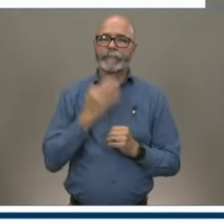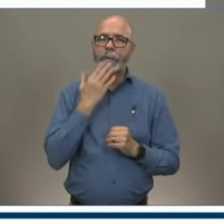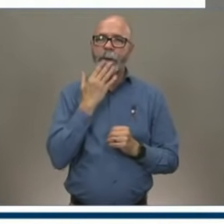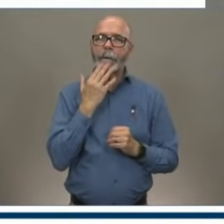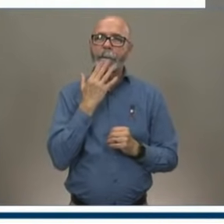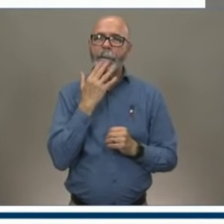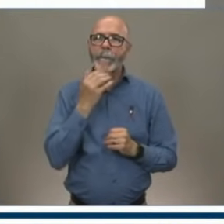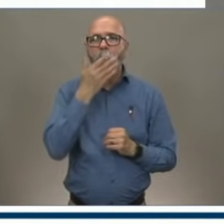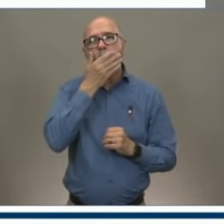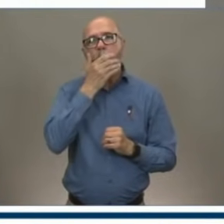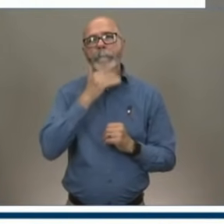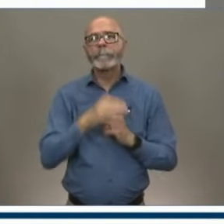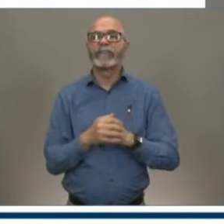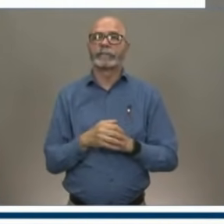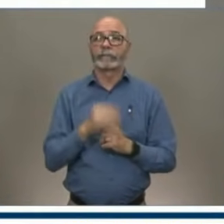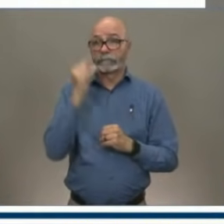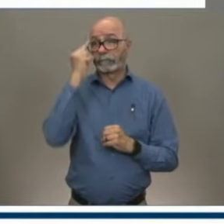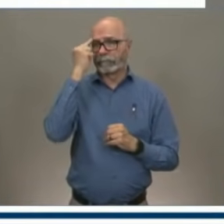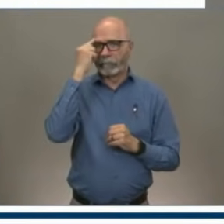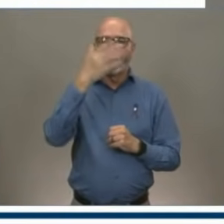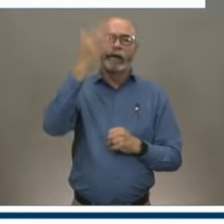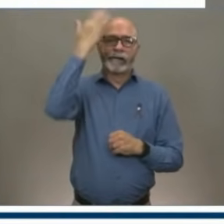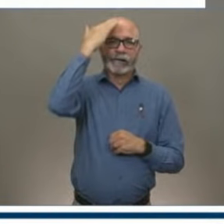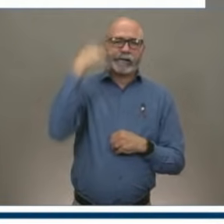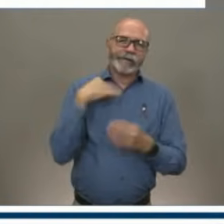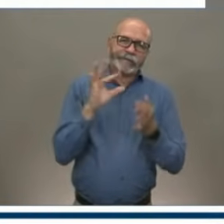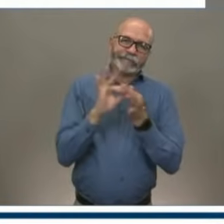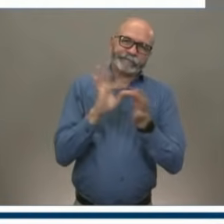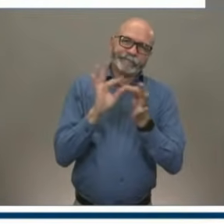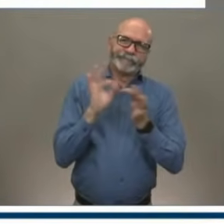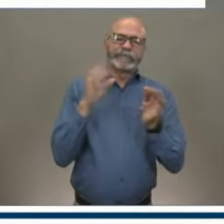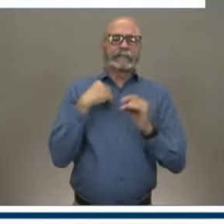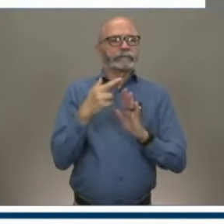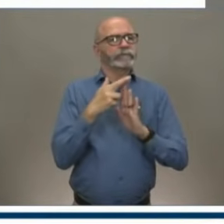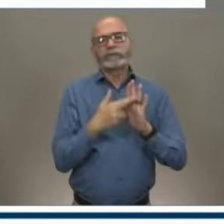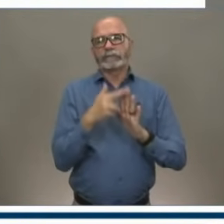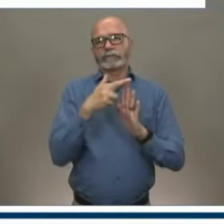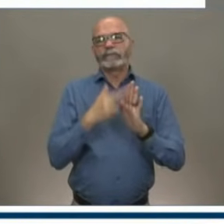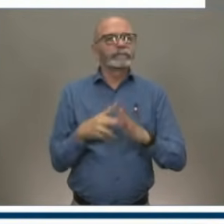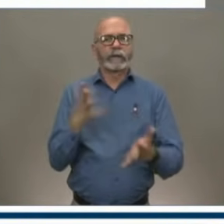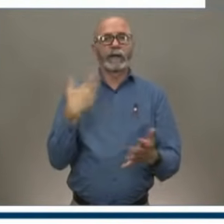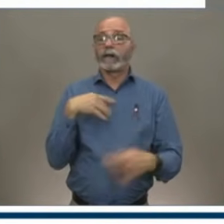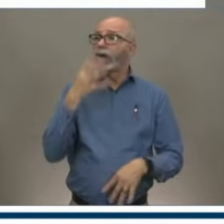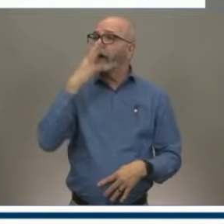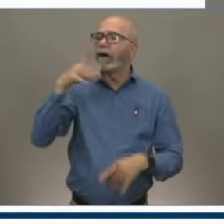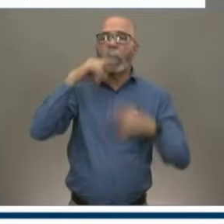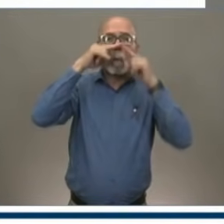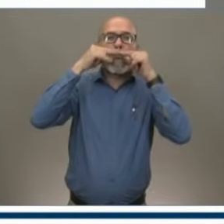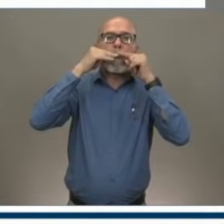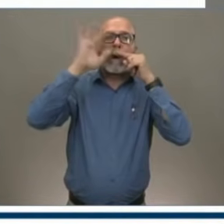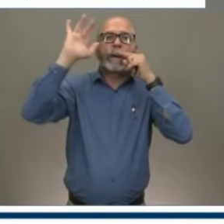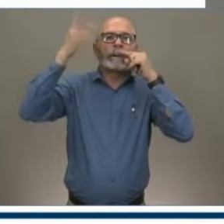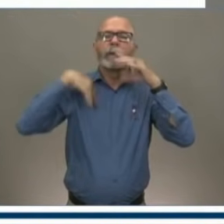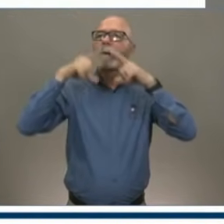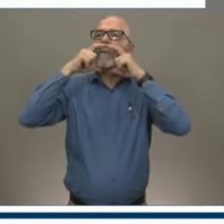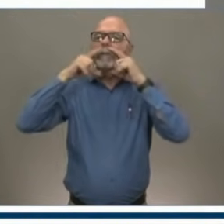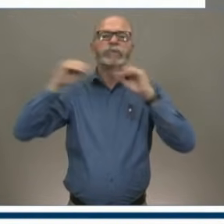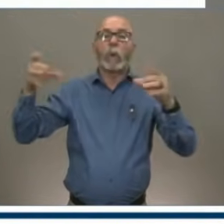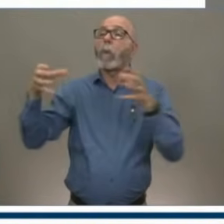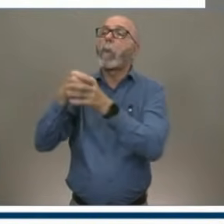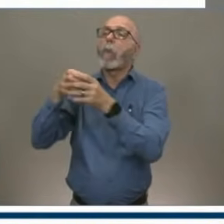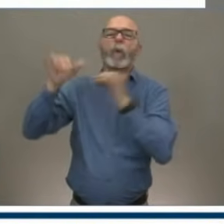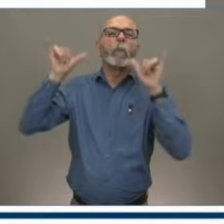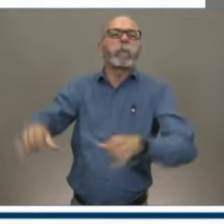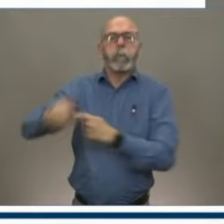talked a lot lately about people ignoring the rules when it comes to masks, gathering limits, non-essential travel. And I know